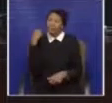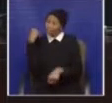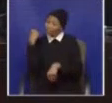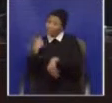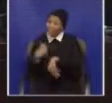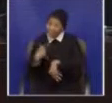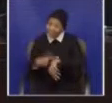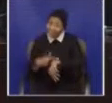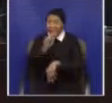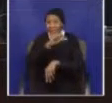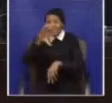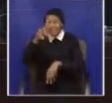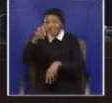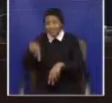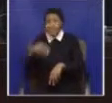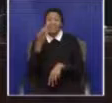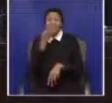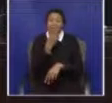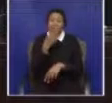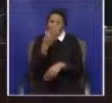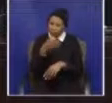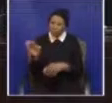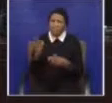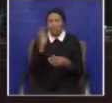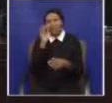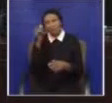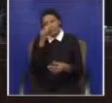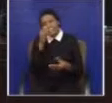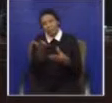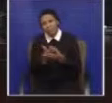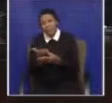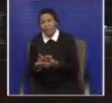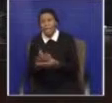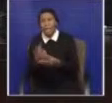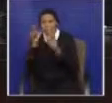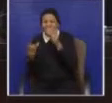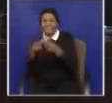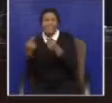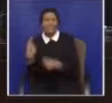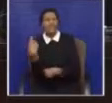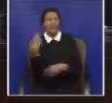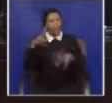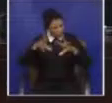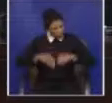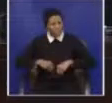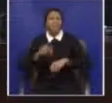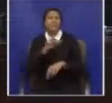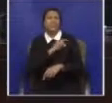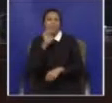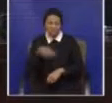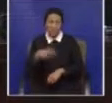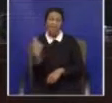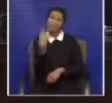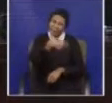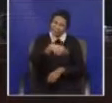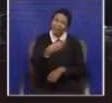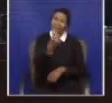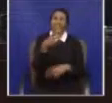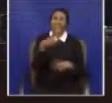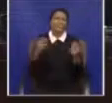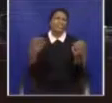ACDP called for the expungement of criminal records for all those who had paid an admission of guilt fine for these trivial offences under the